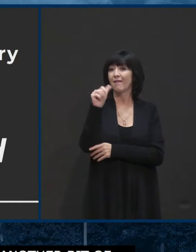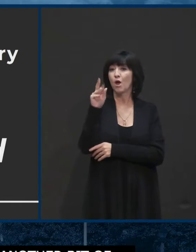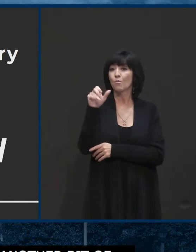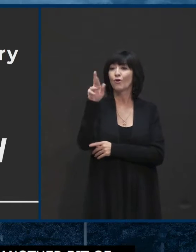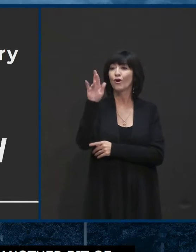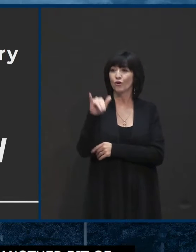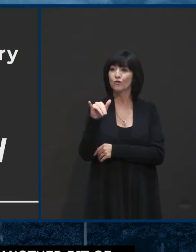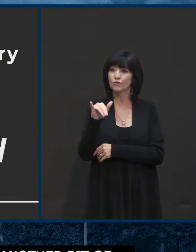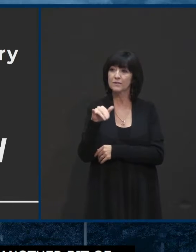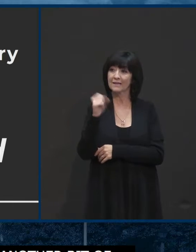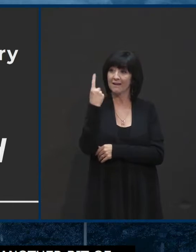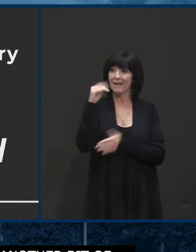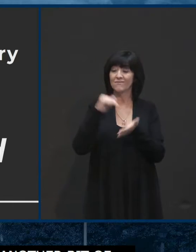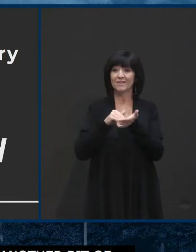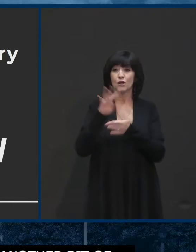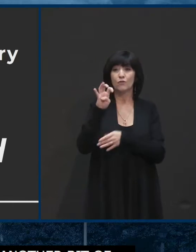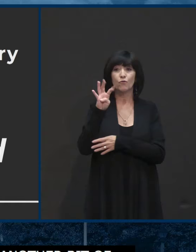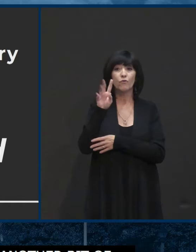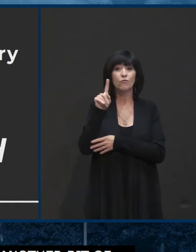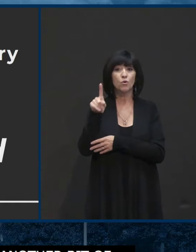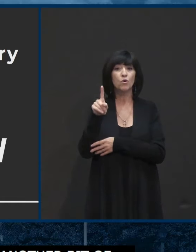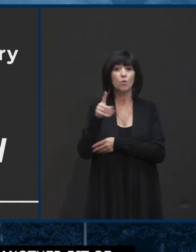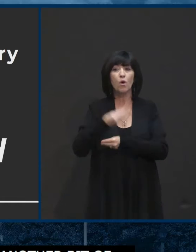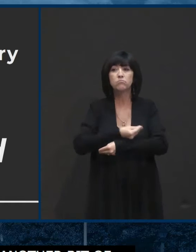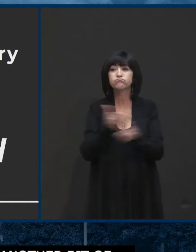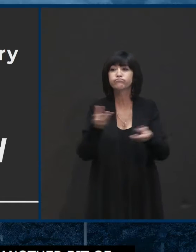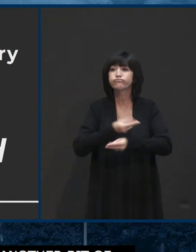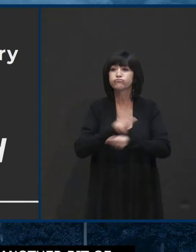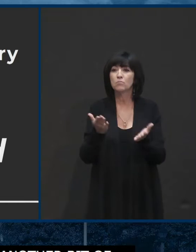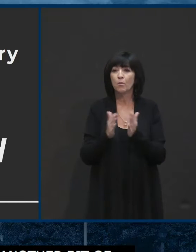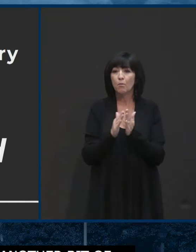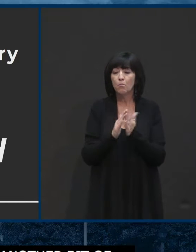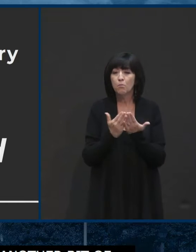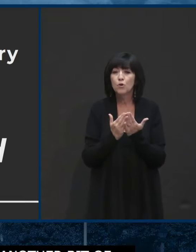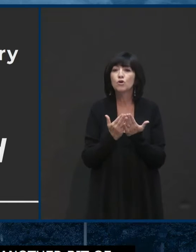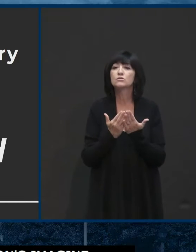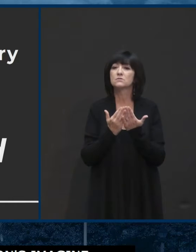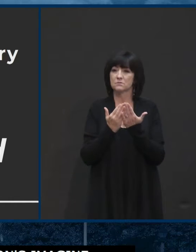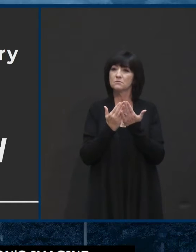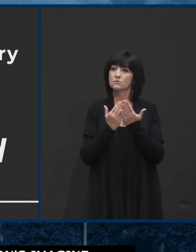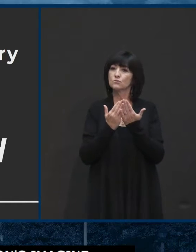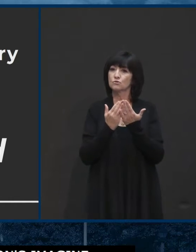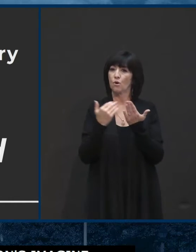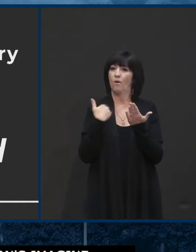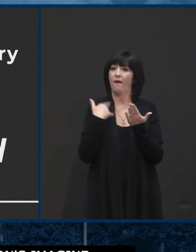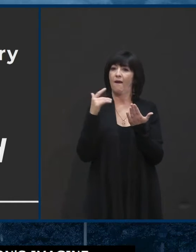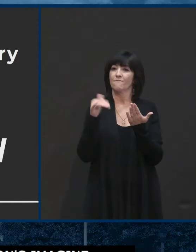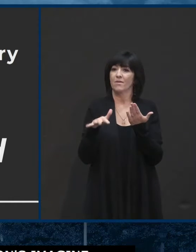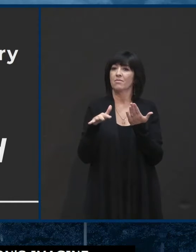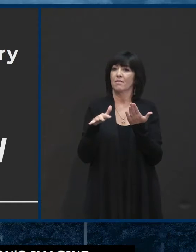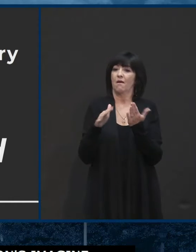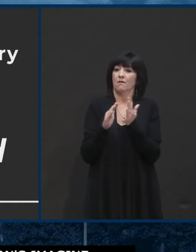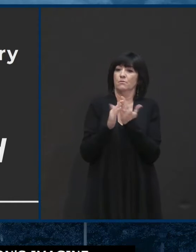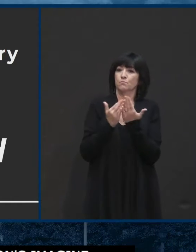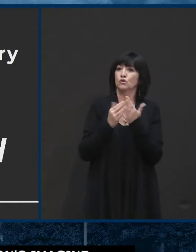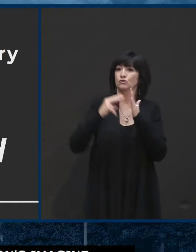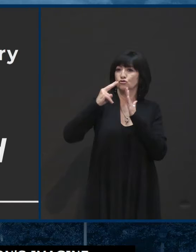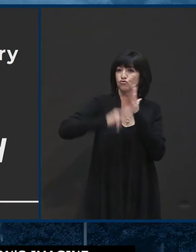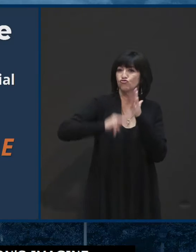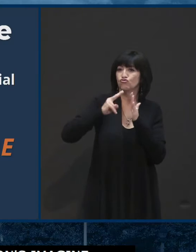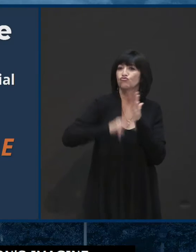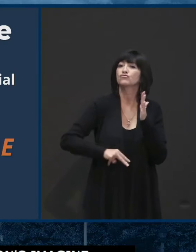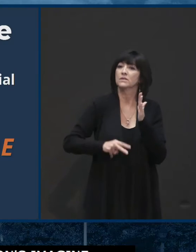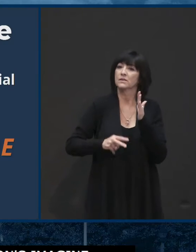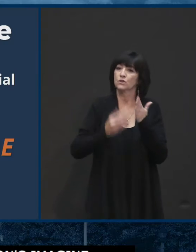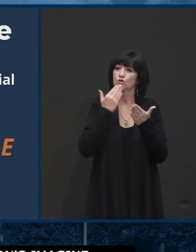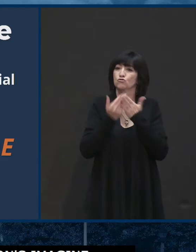getting our children off to a good start, reading books and having access to that. We're going to